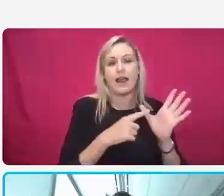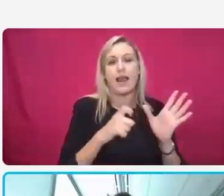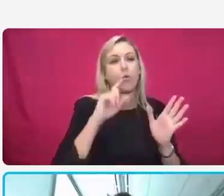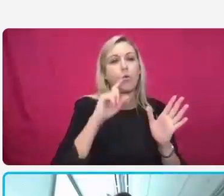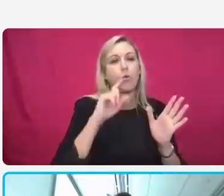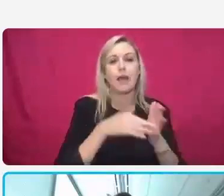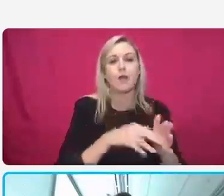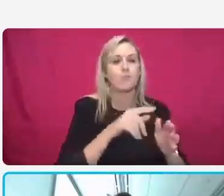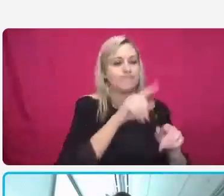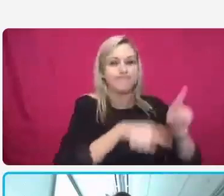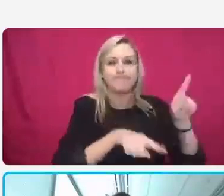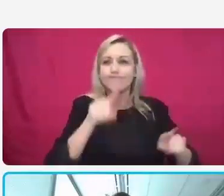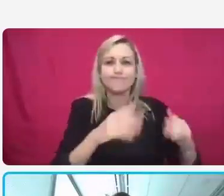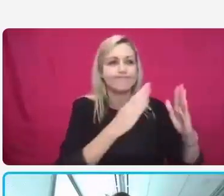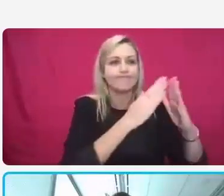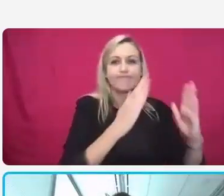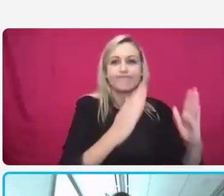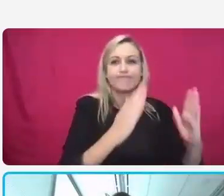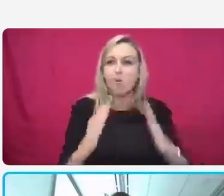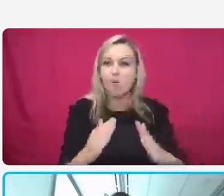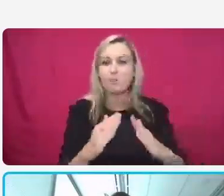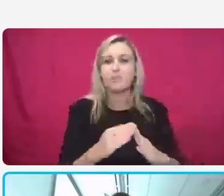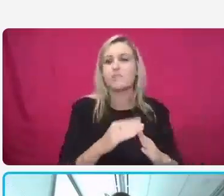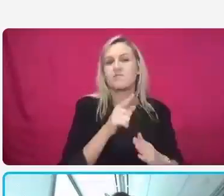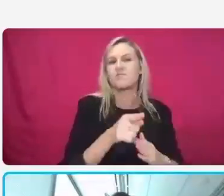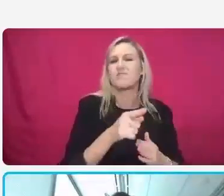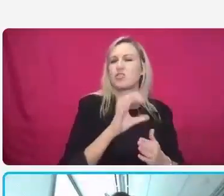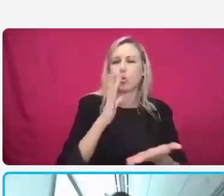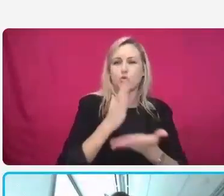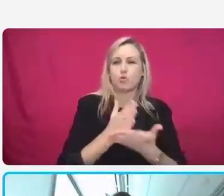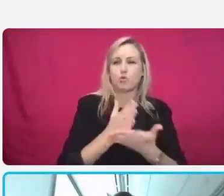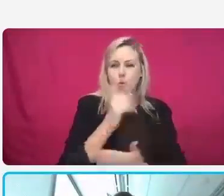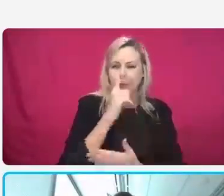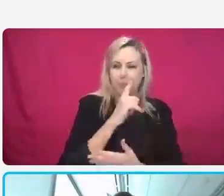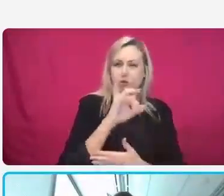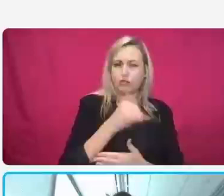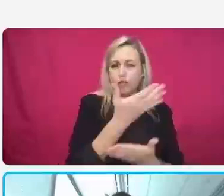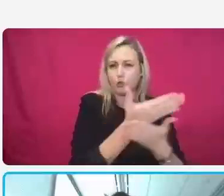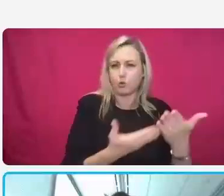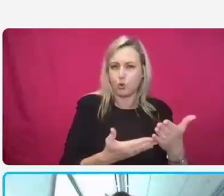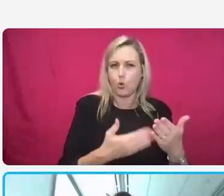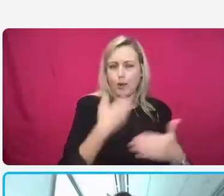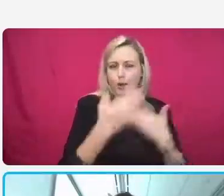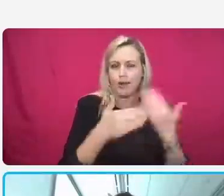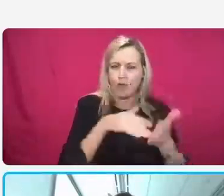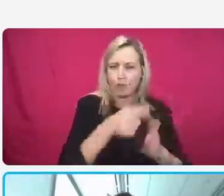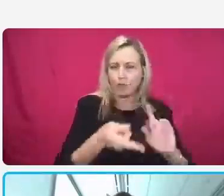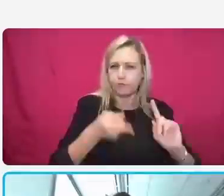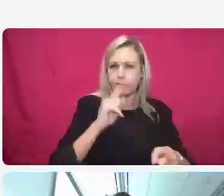care needs. They are examples only and should not be taken literally in terms of the funding that will be provided to support